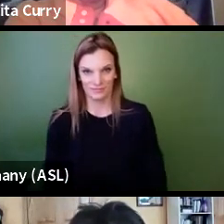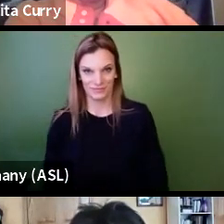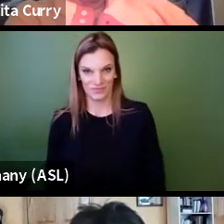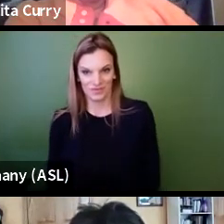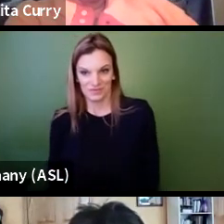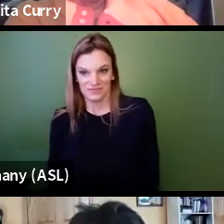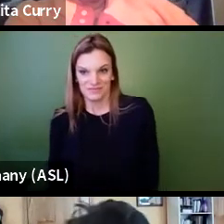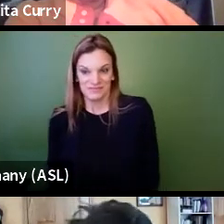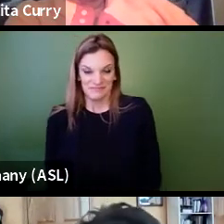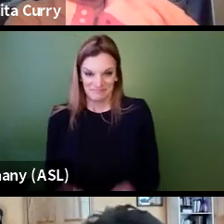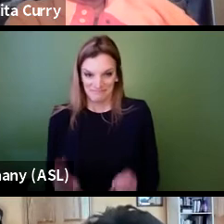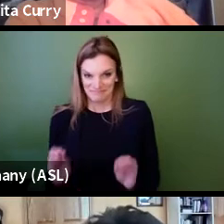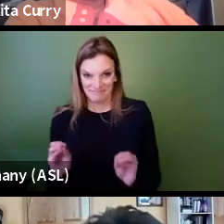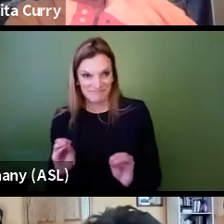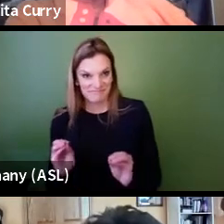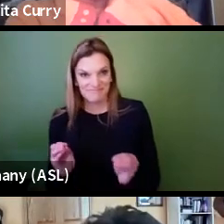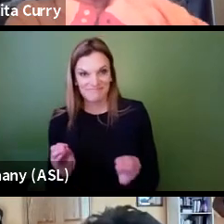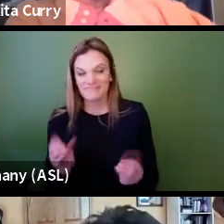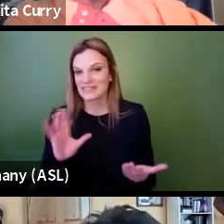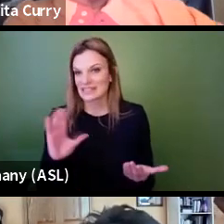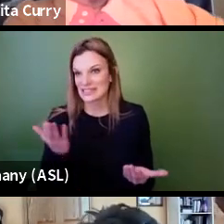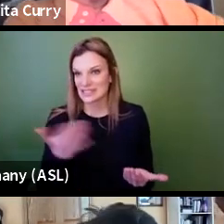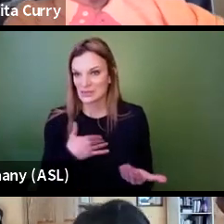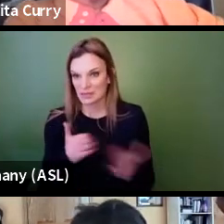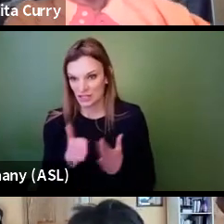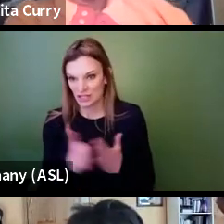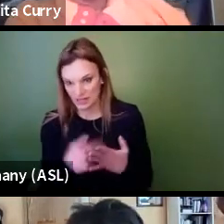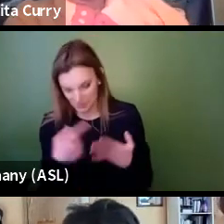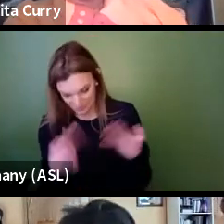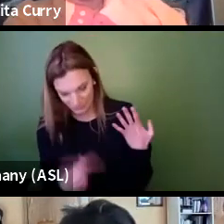We have nothing further. We're at the end of our agenda.